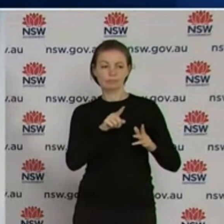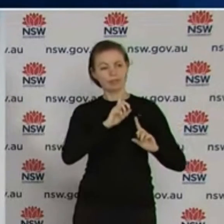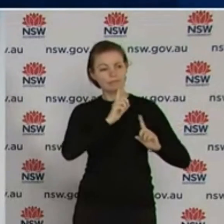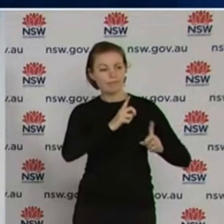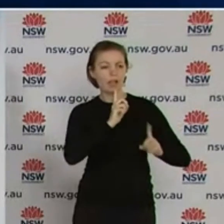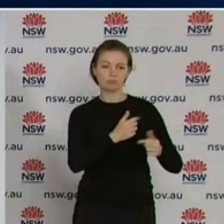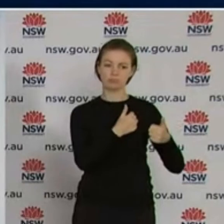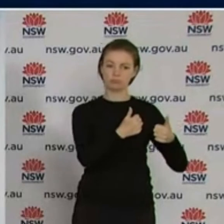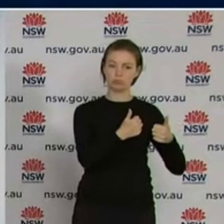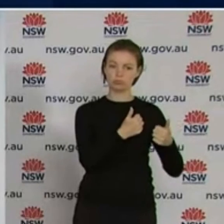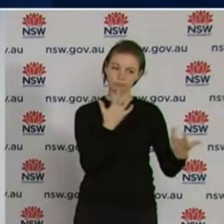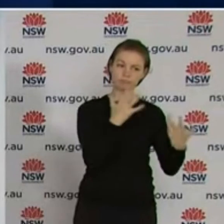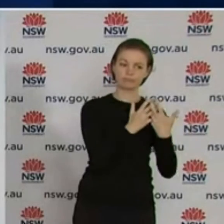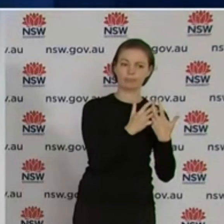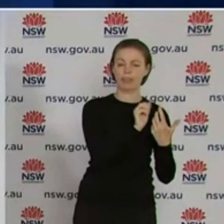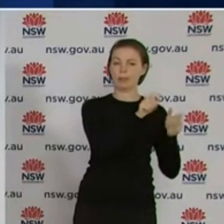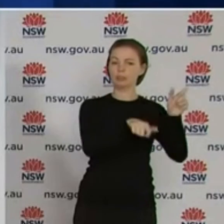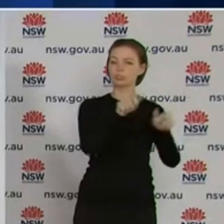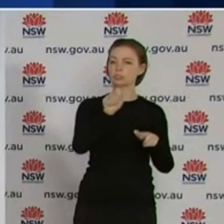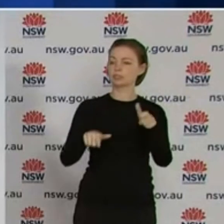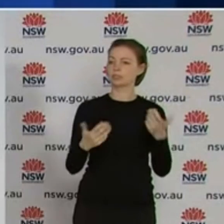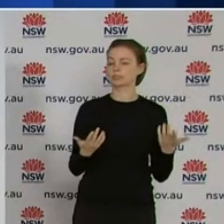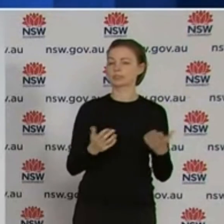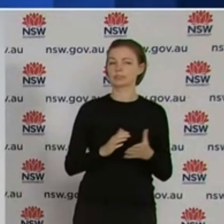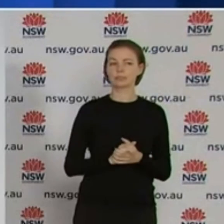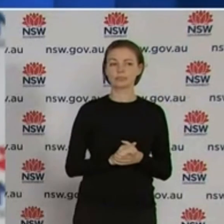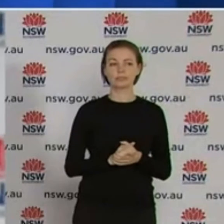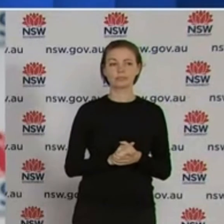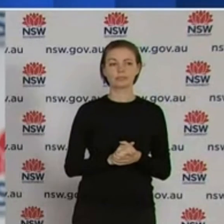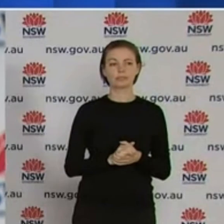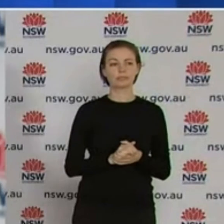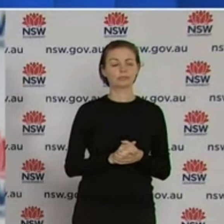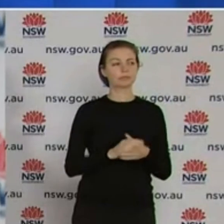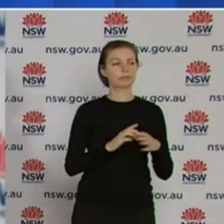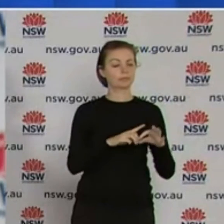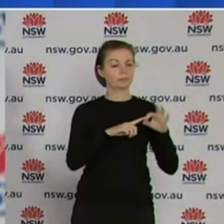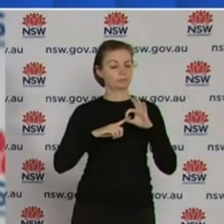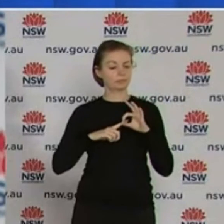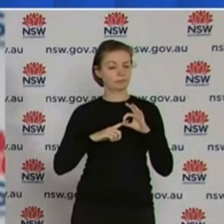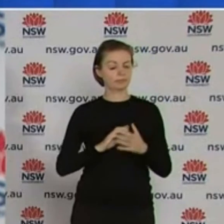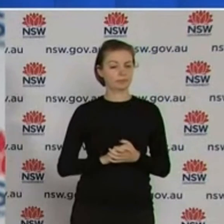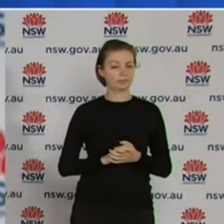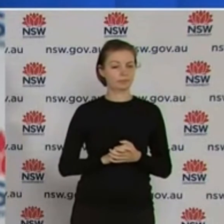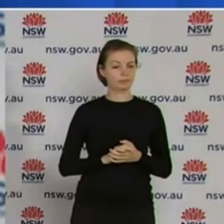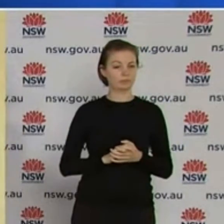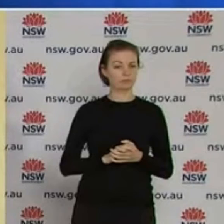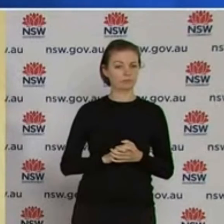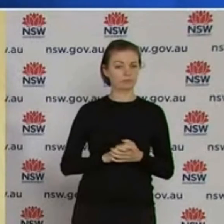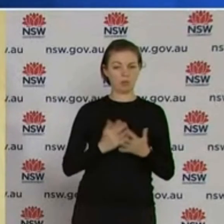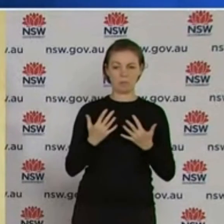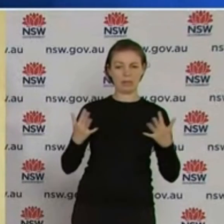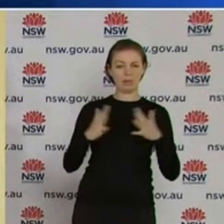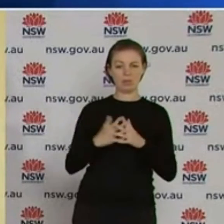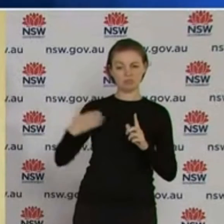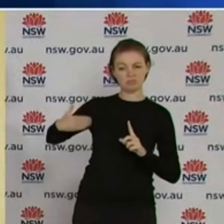patients, but only provide exemptions when they're warranted. Premier, for weeks we've seen a significant police response on the ground in